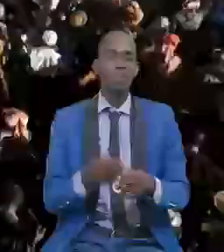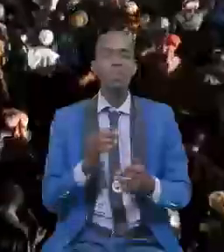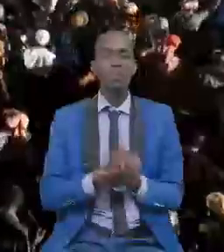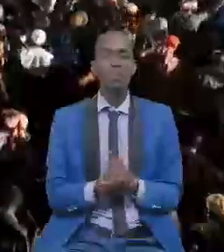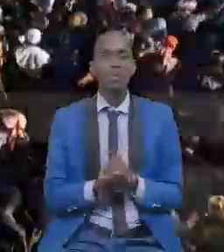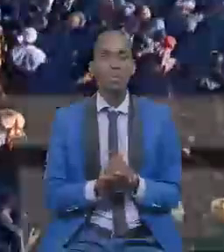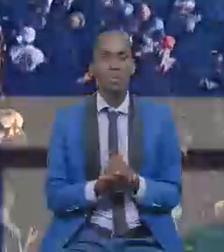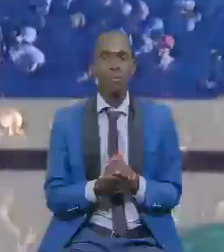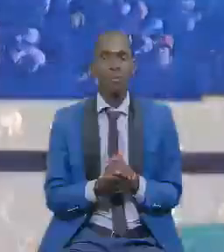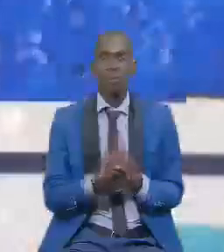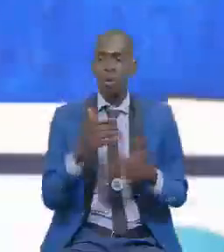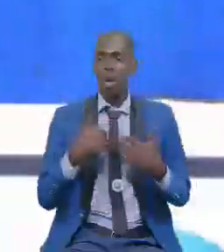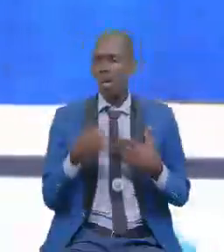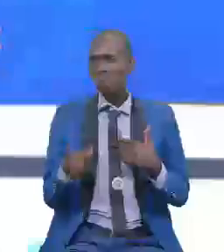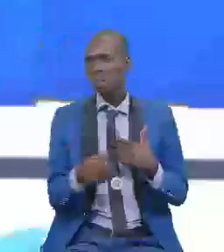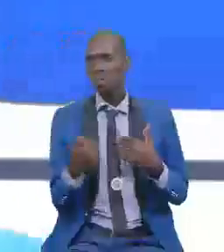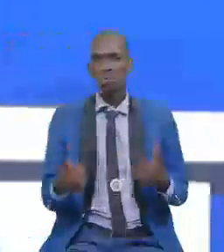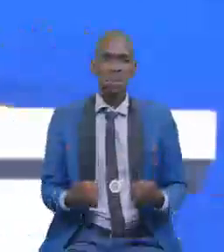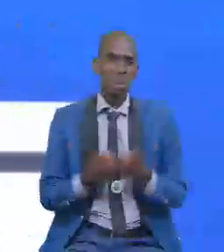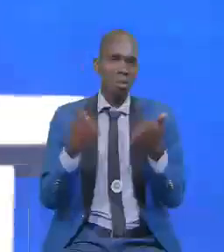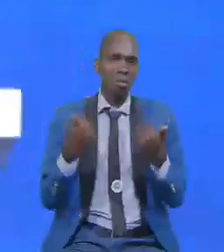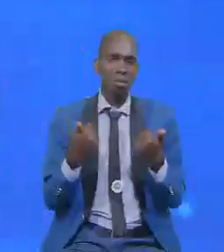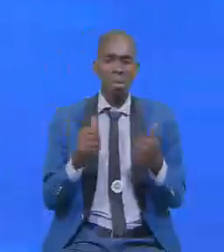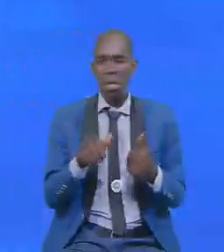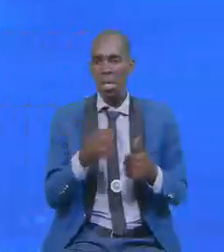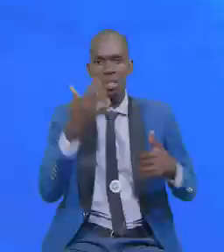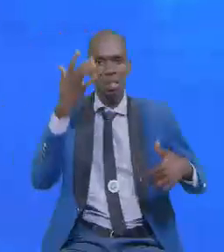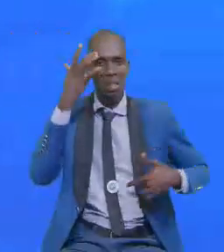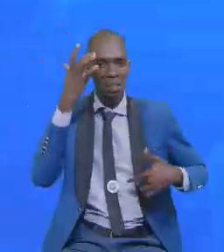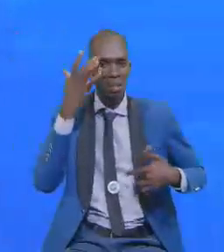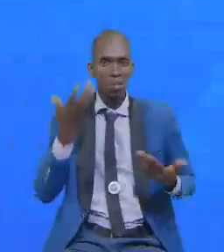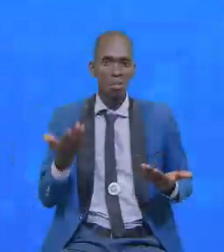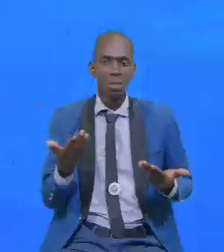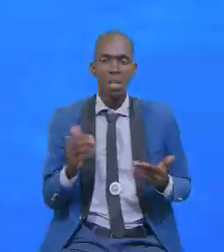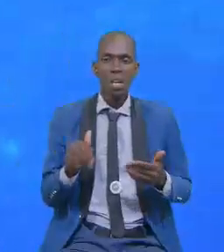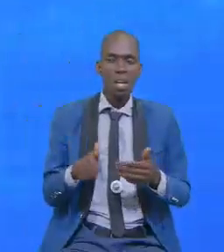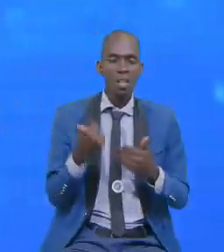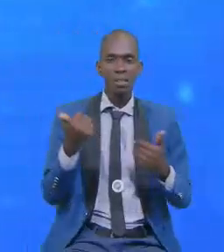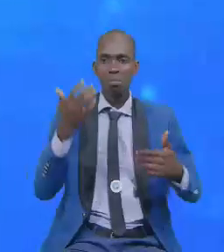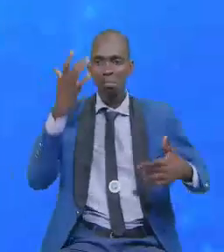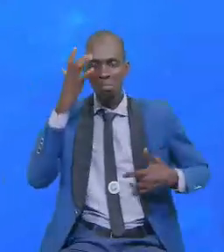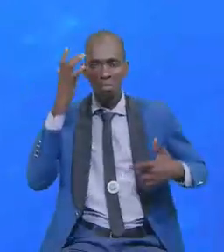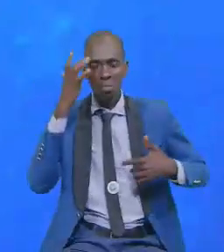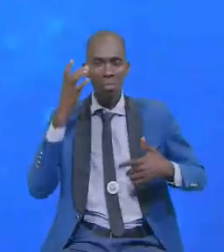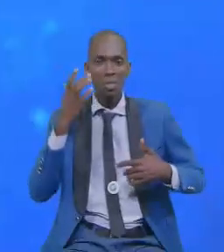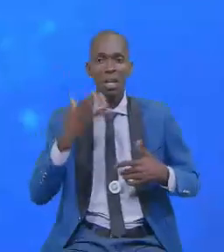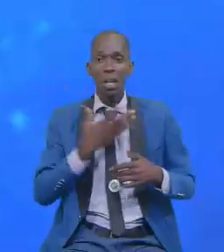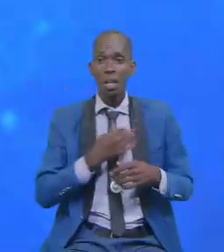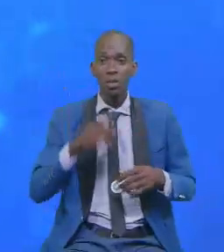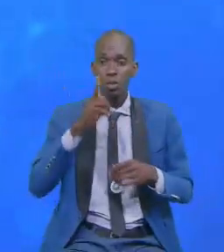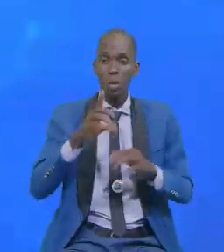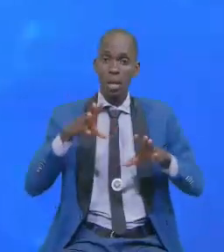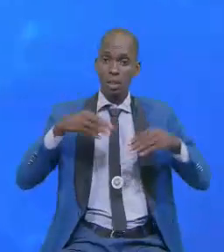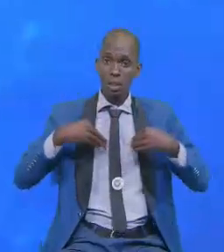You have any challenge, any sickness, any disease, and you accept you